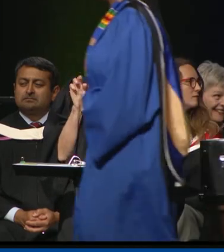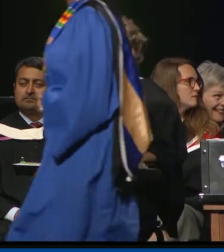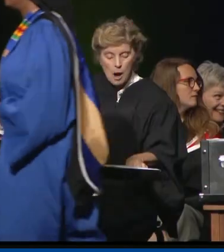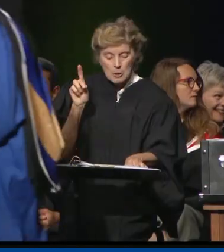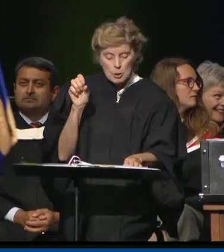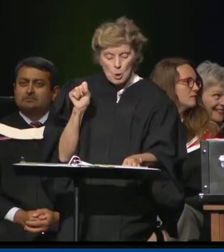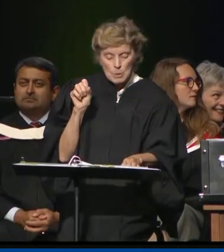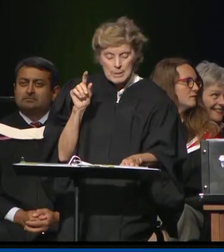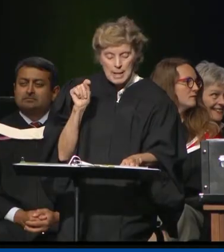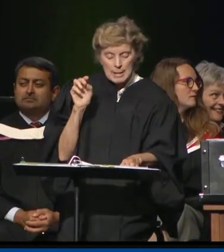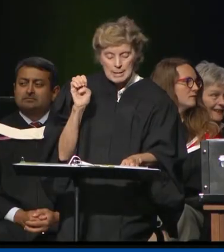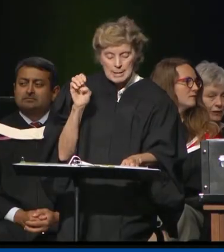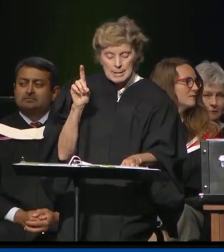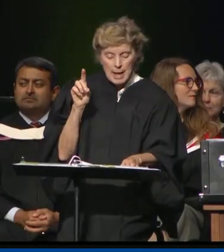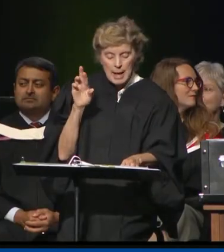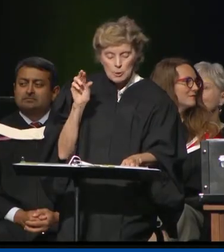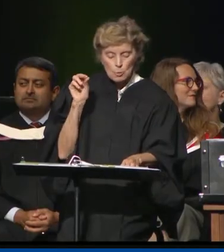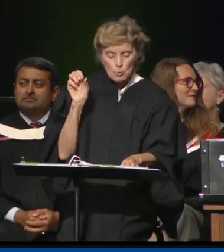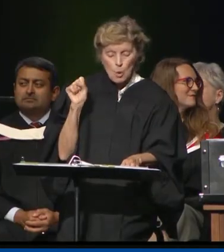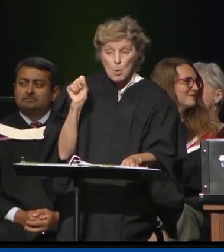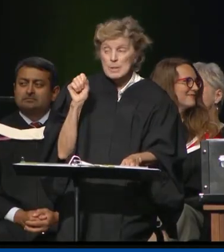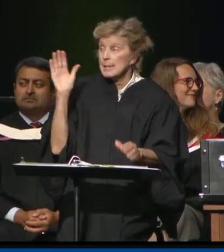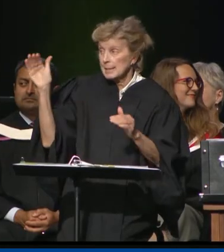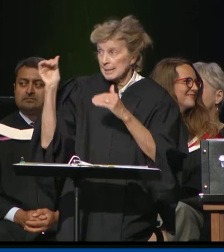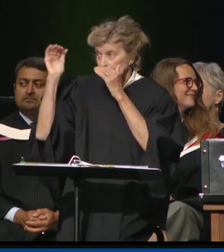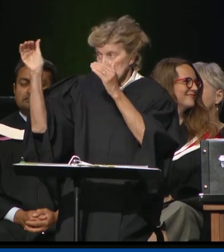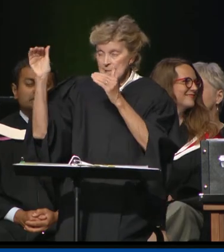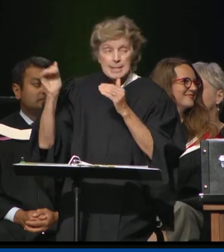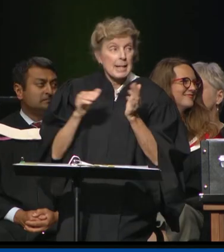Nardos Tedros, with distinction.